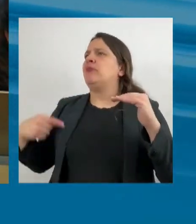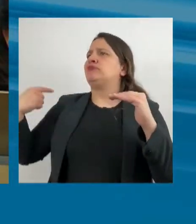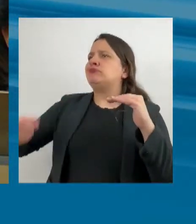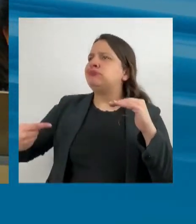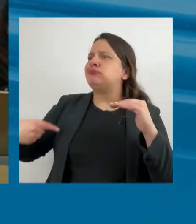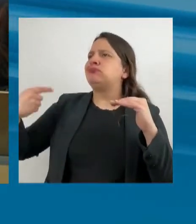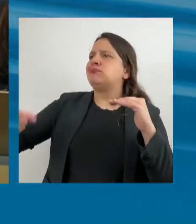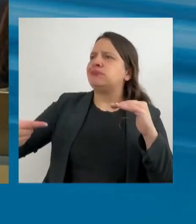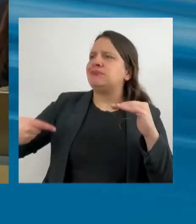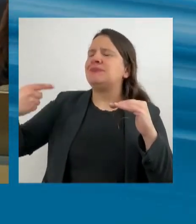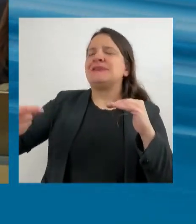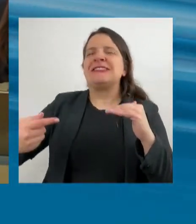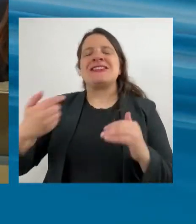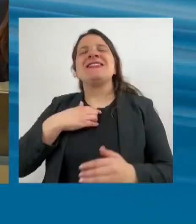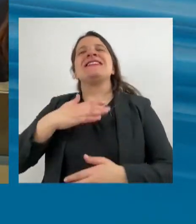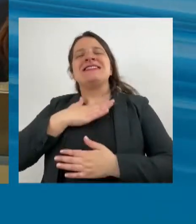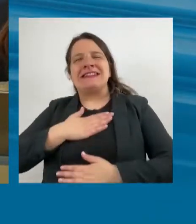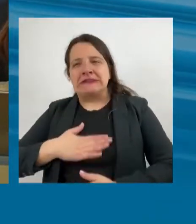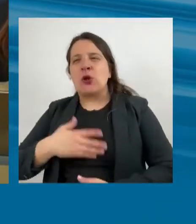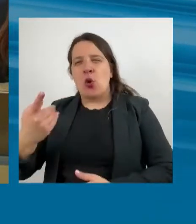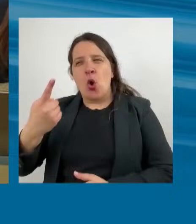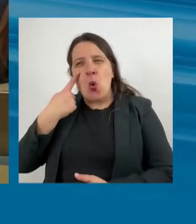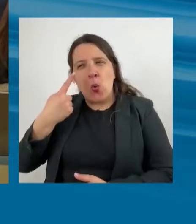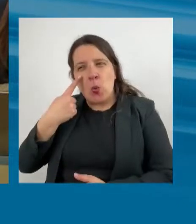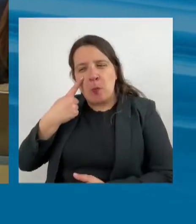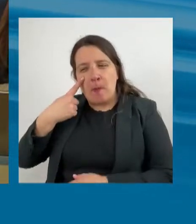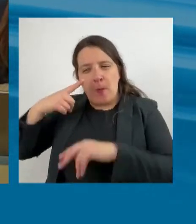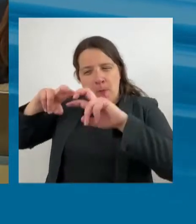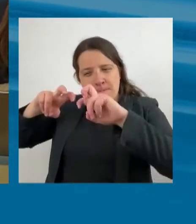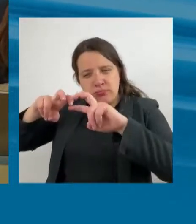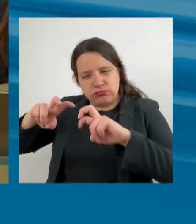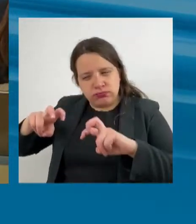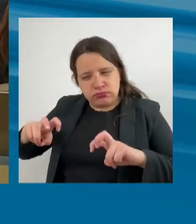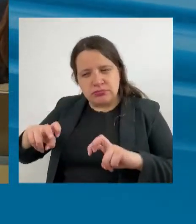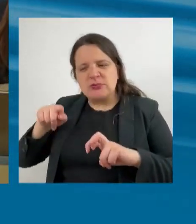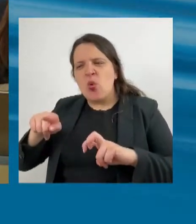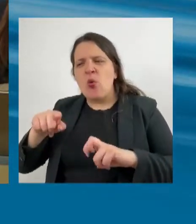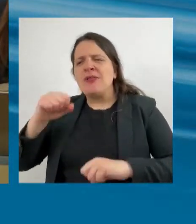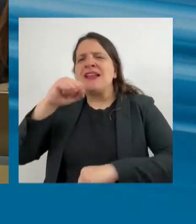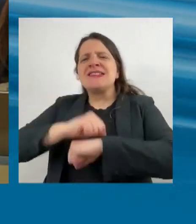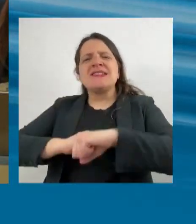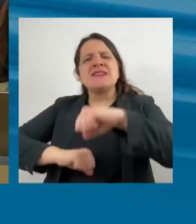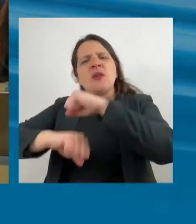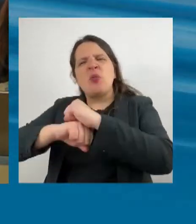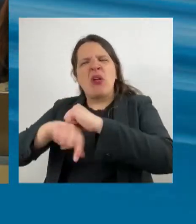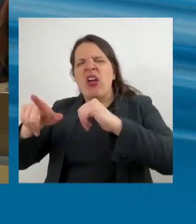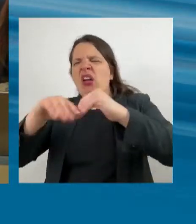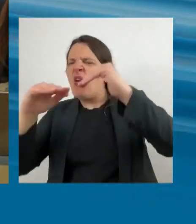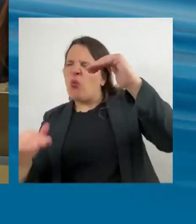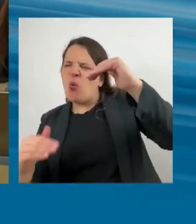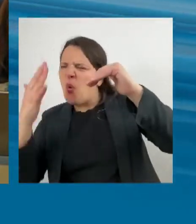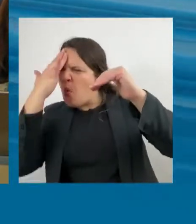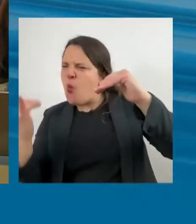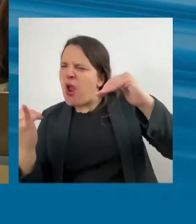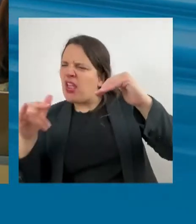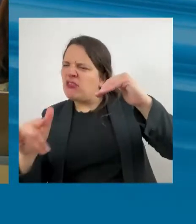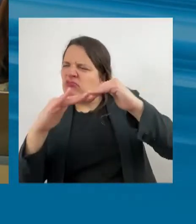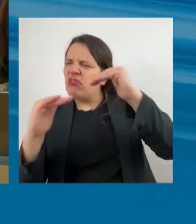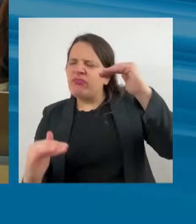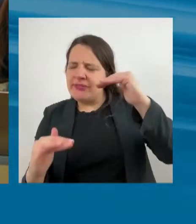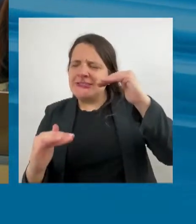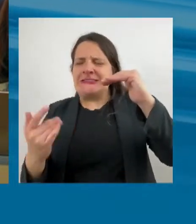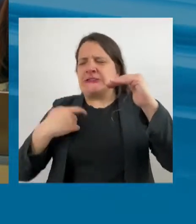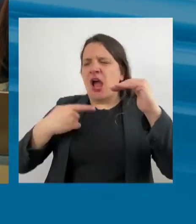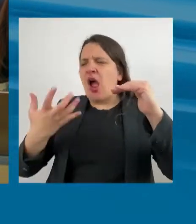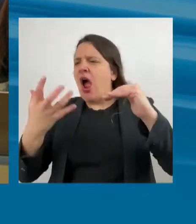countries, we need to deepen the knowledge about the access of the structure,